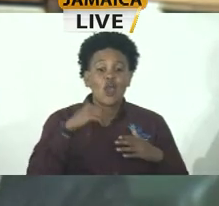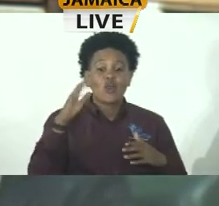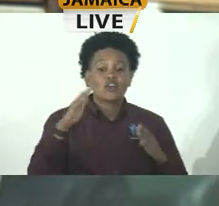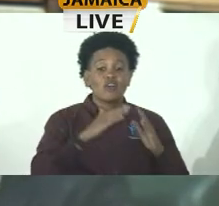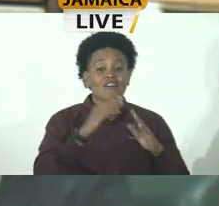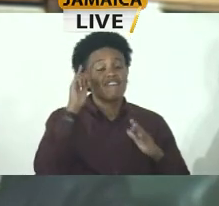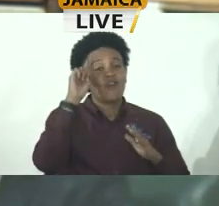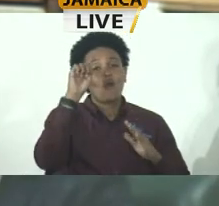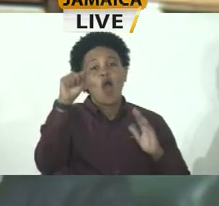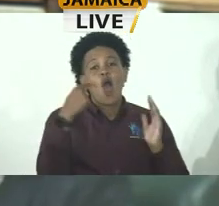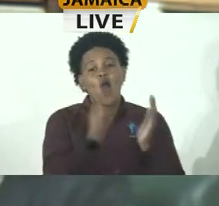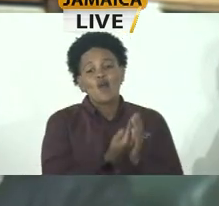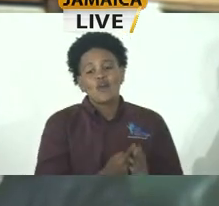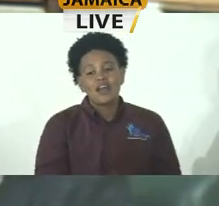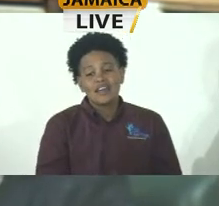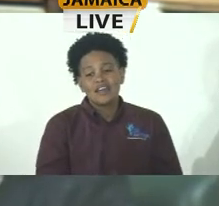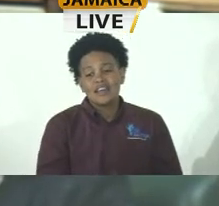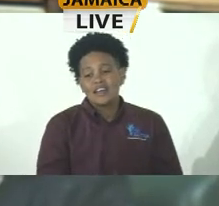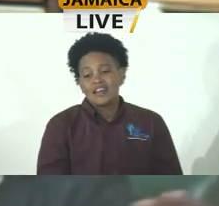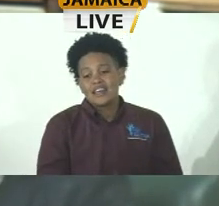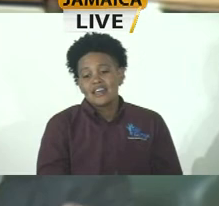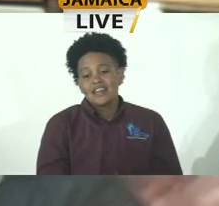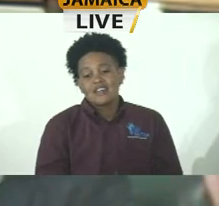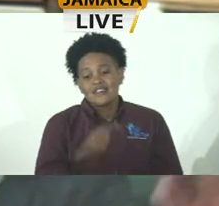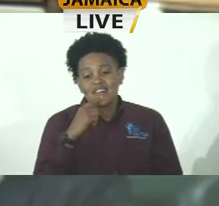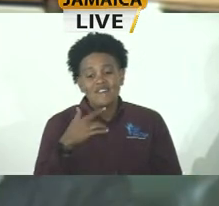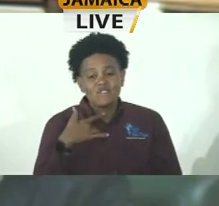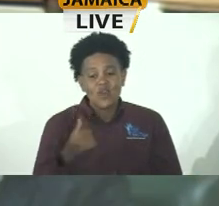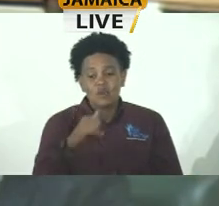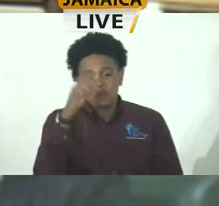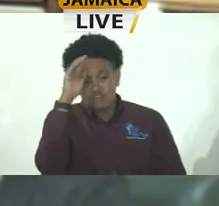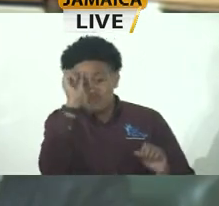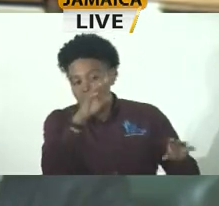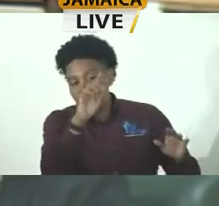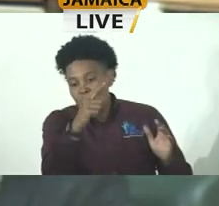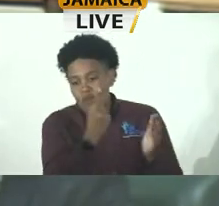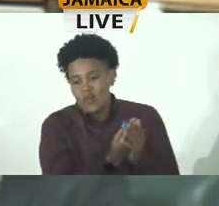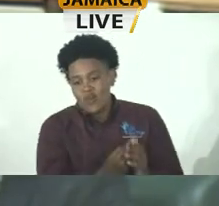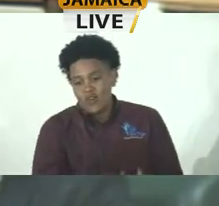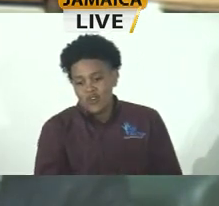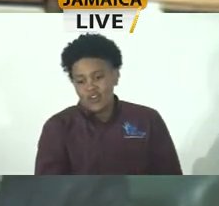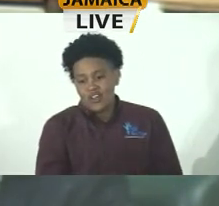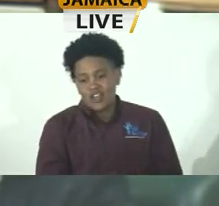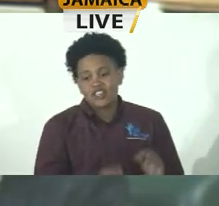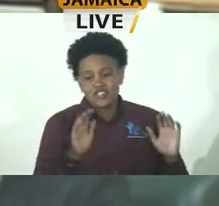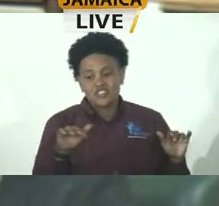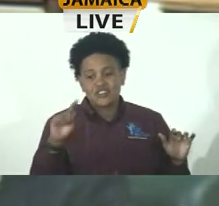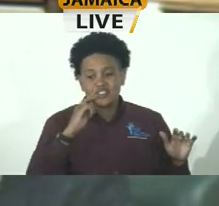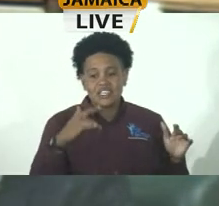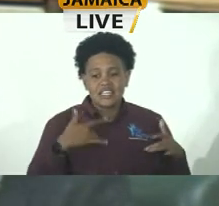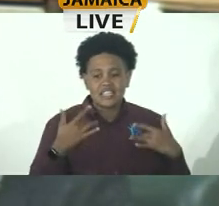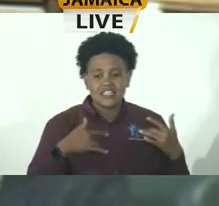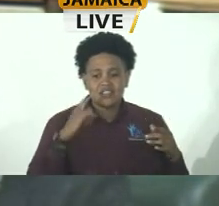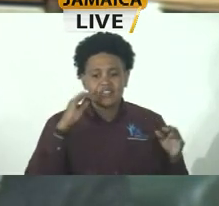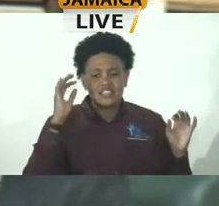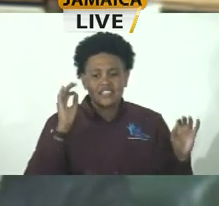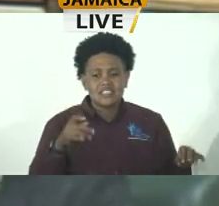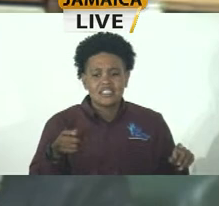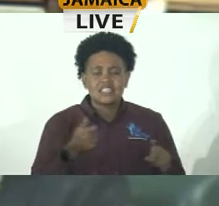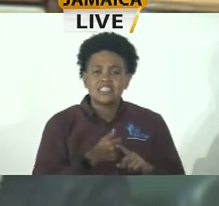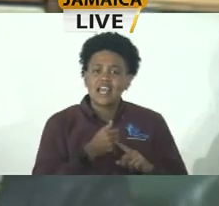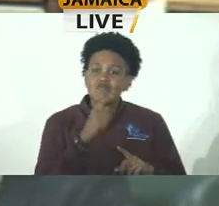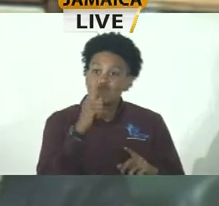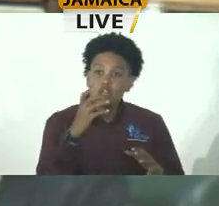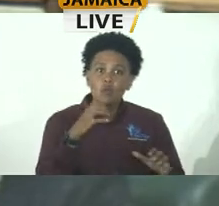their own they were they were relieved they were very happy and the children were ecstatic they were beside themselves they